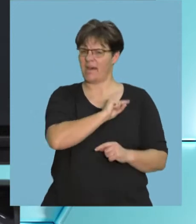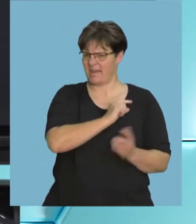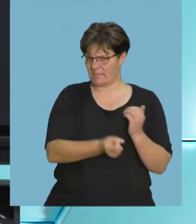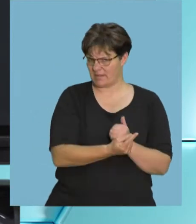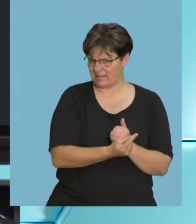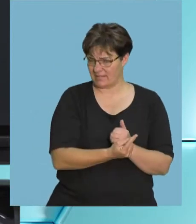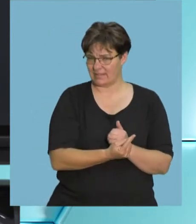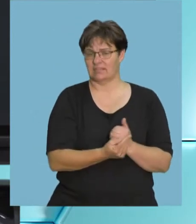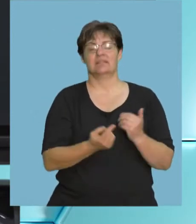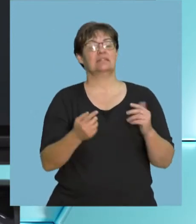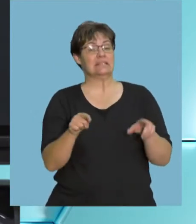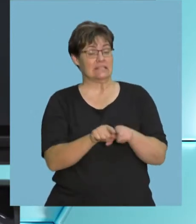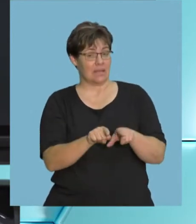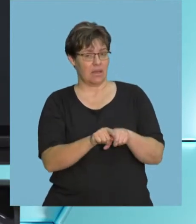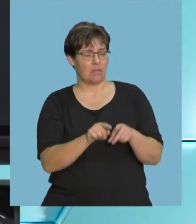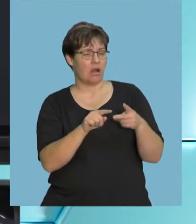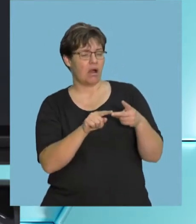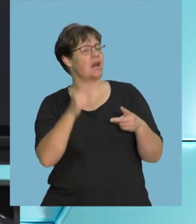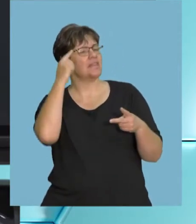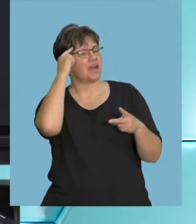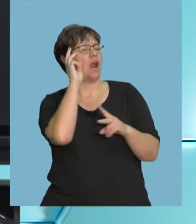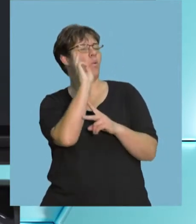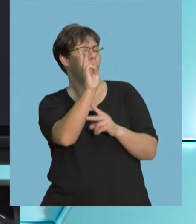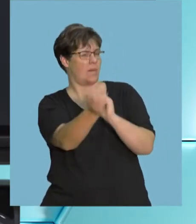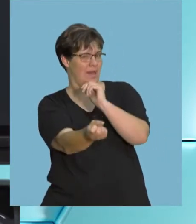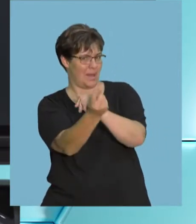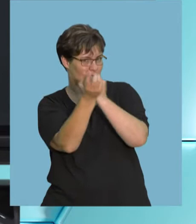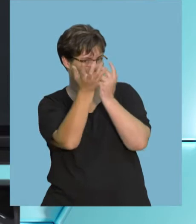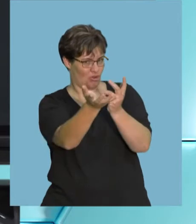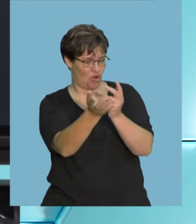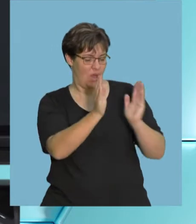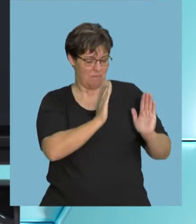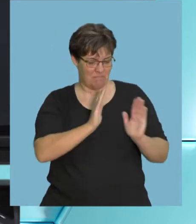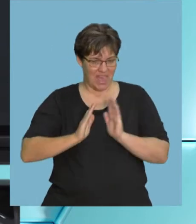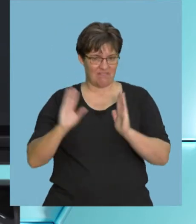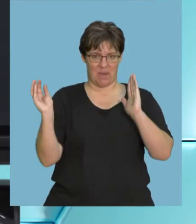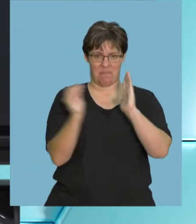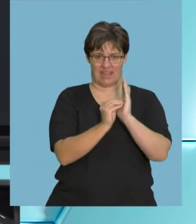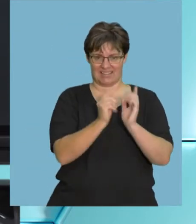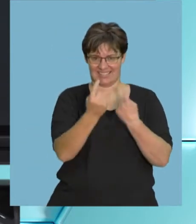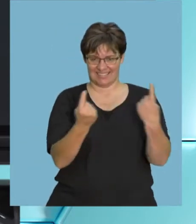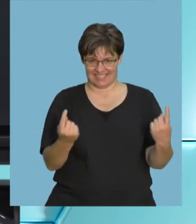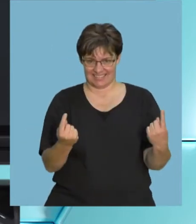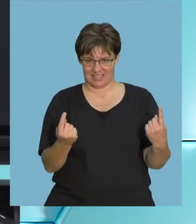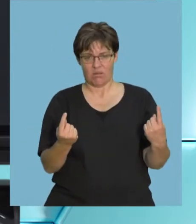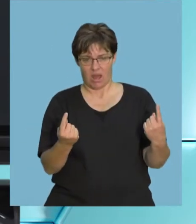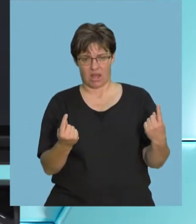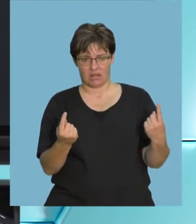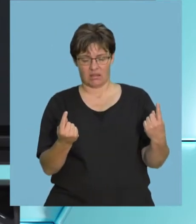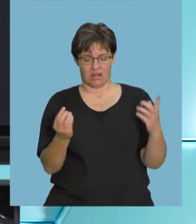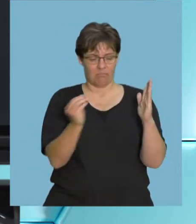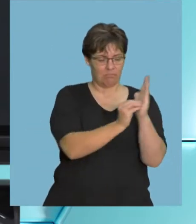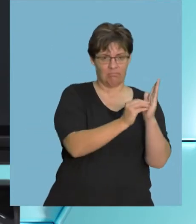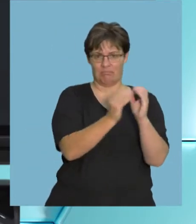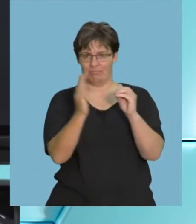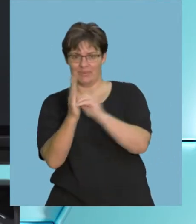also to make some predictions based on the behavior of magnets when magnets interact with each other.